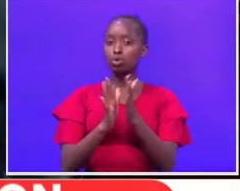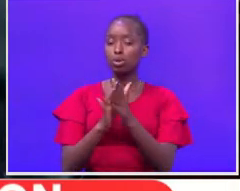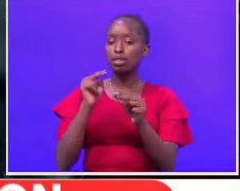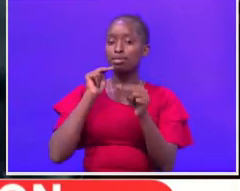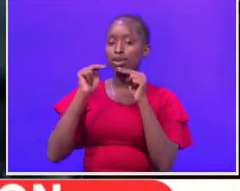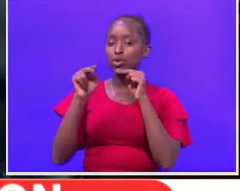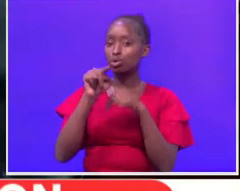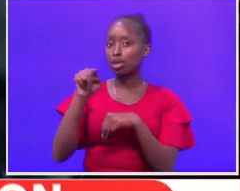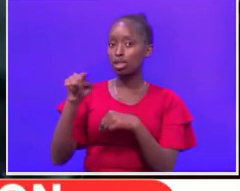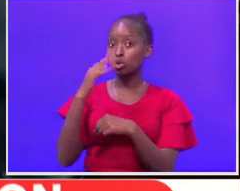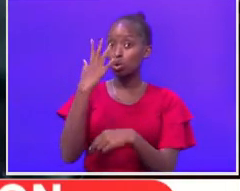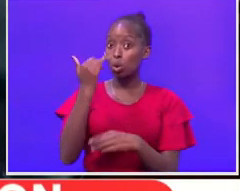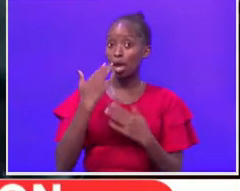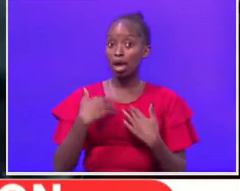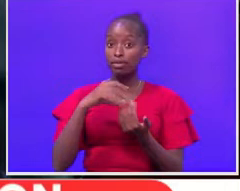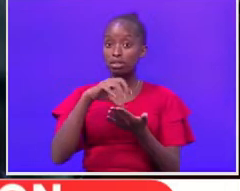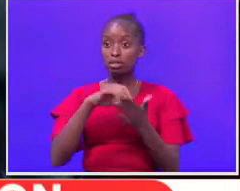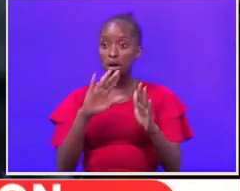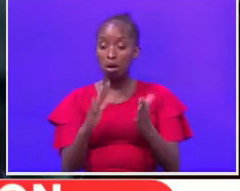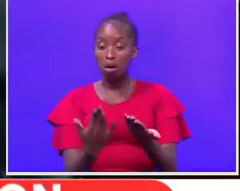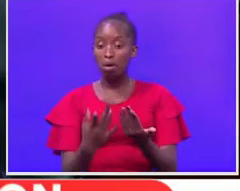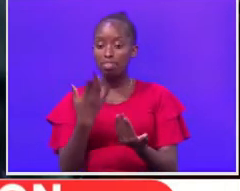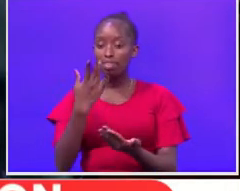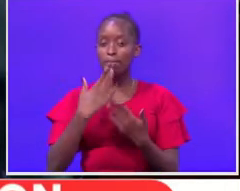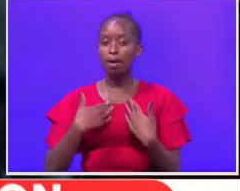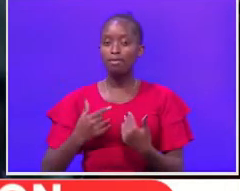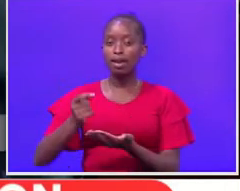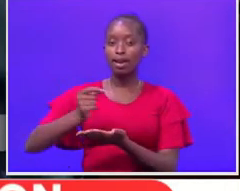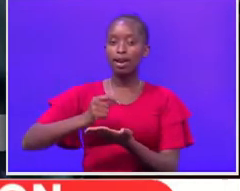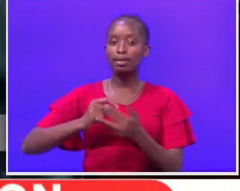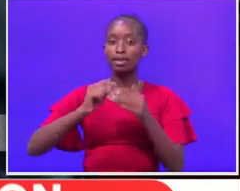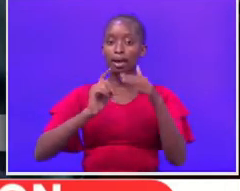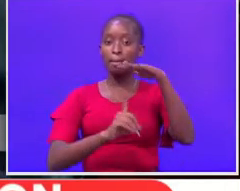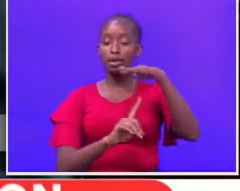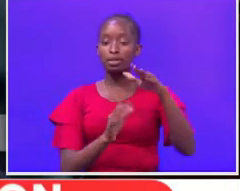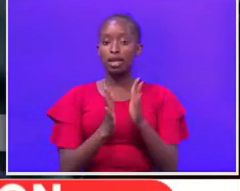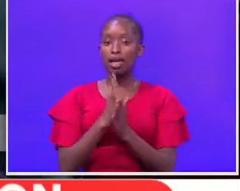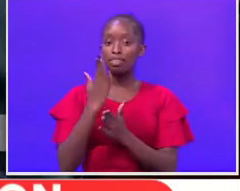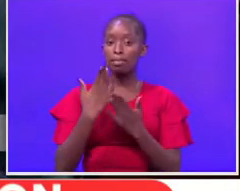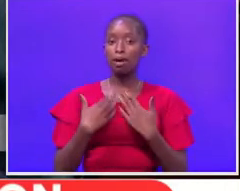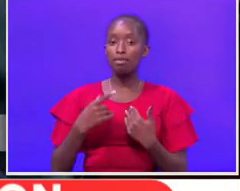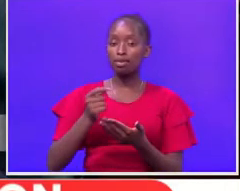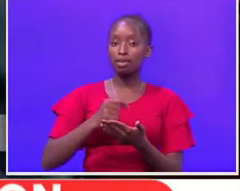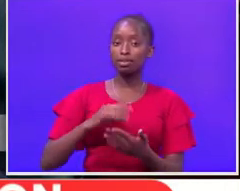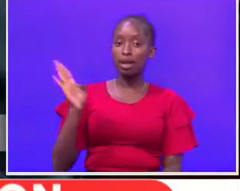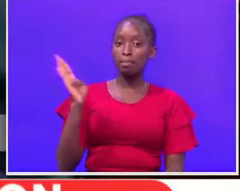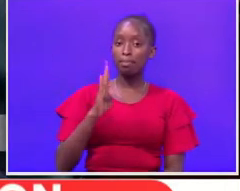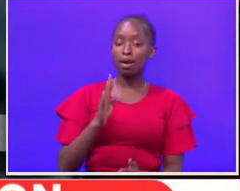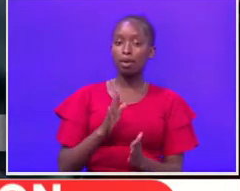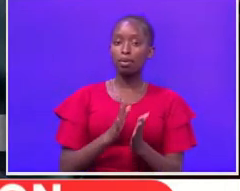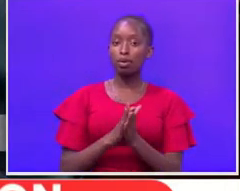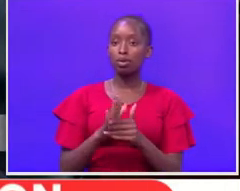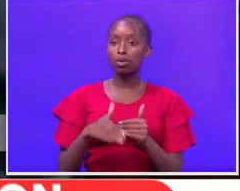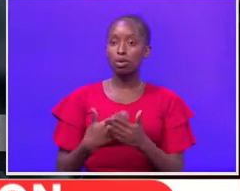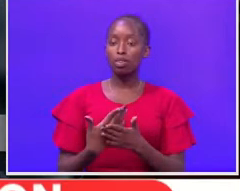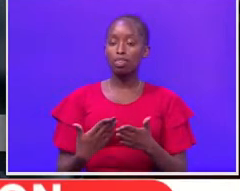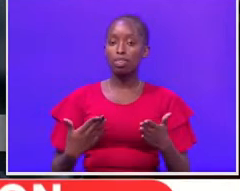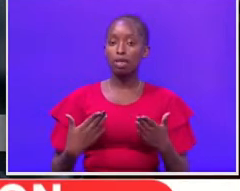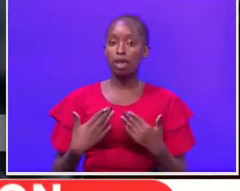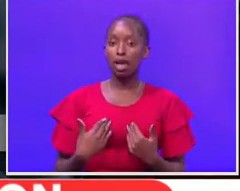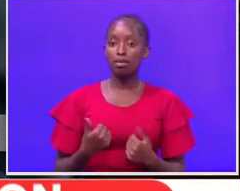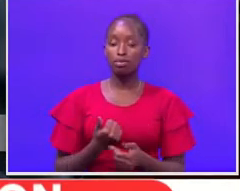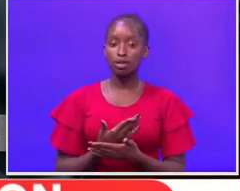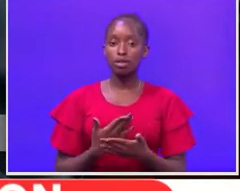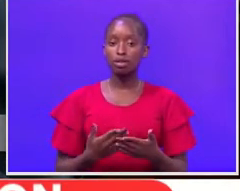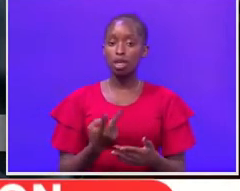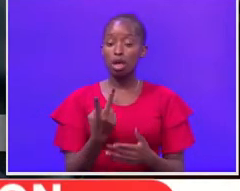the status as it is that they had written to the ministry and the ministry had written back to them with a counter offer. But